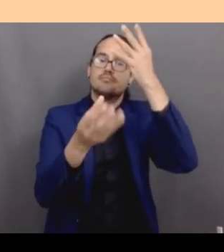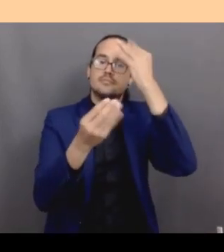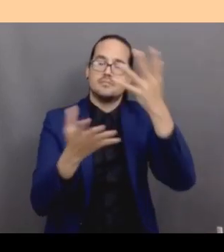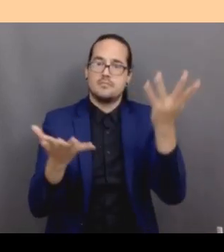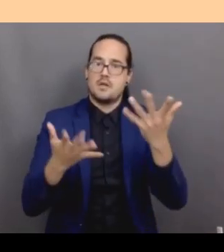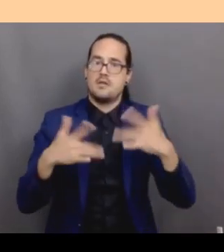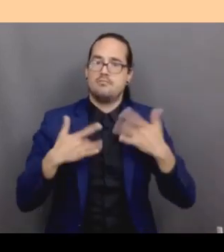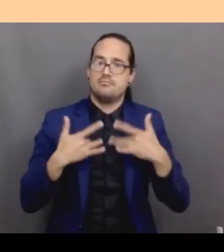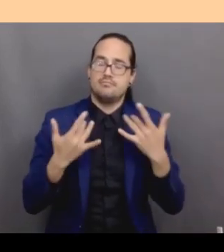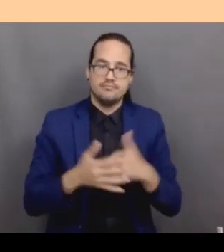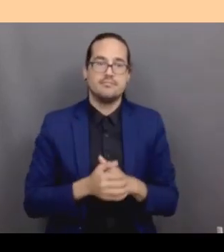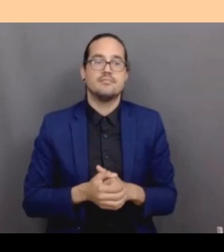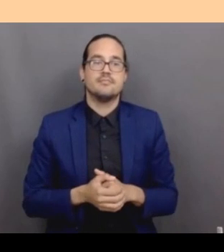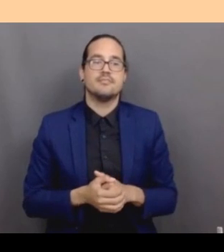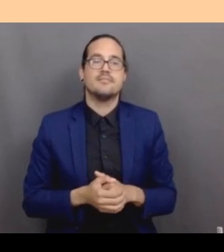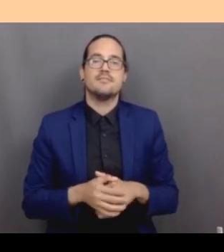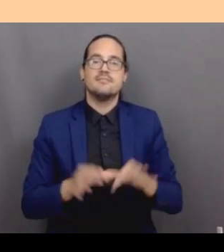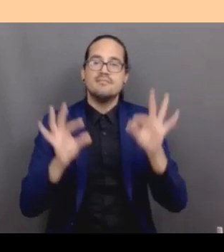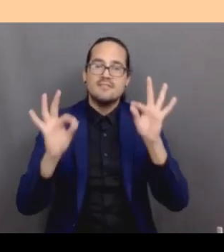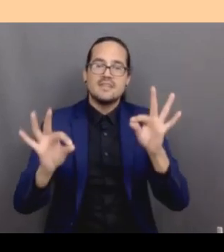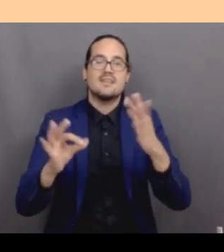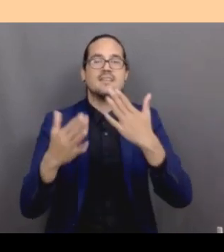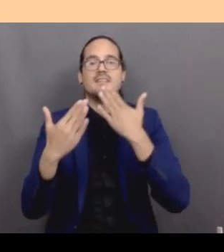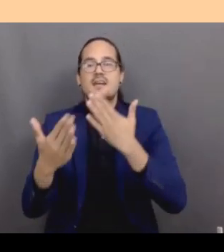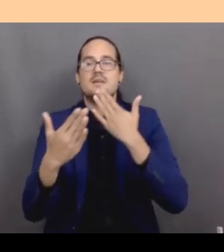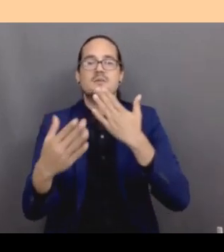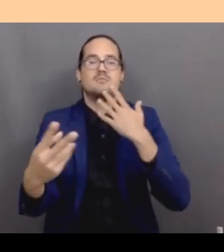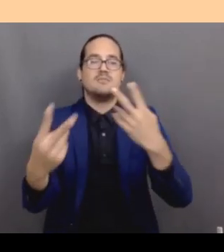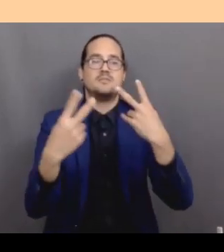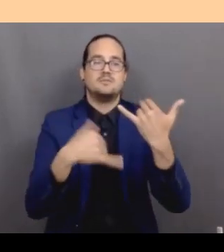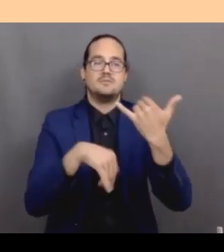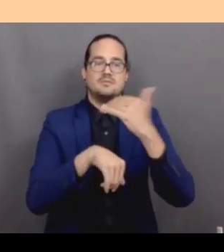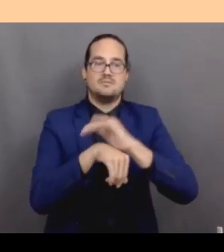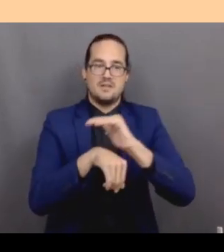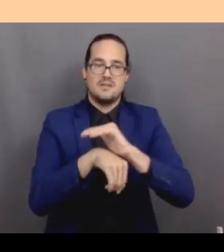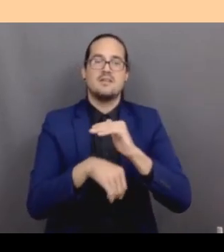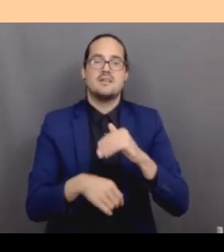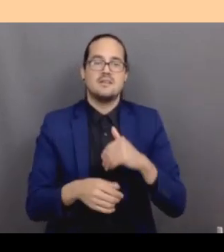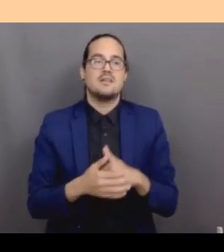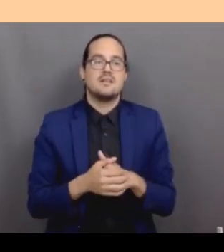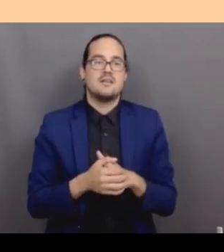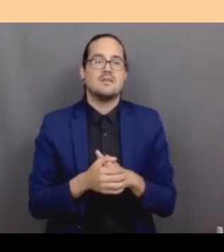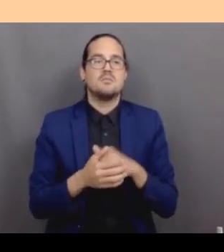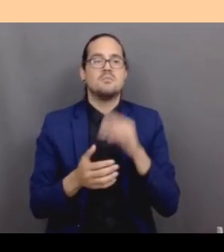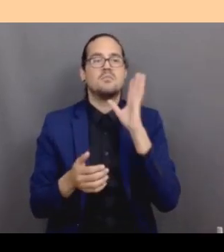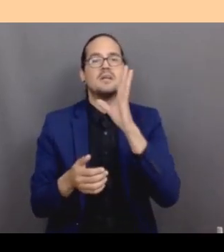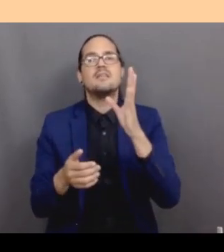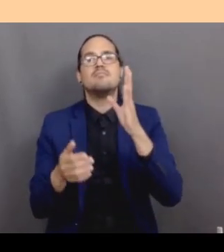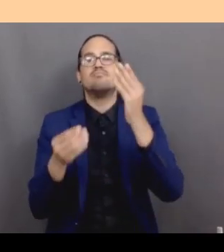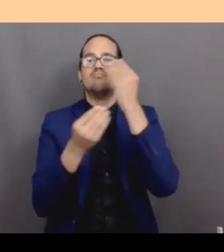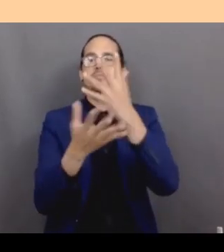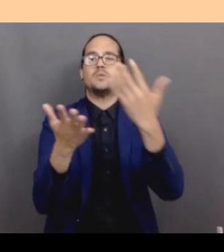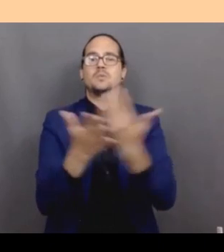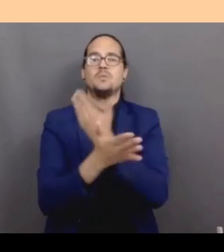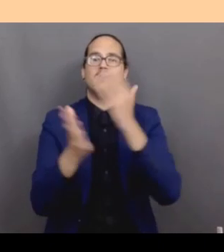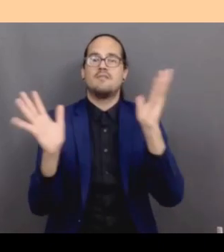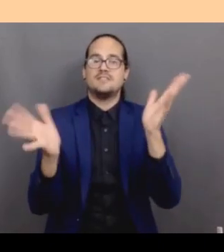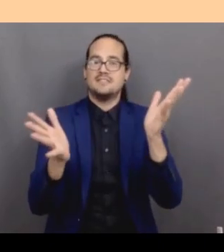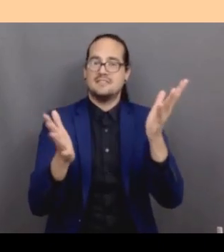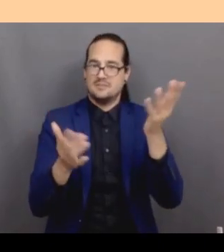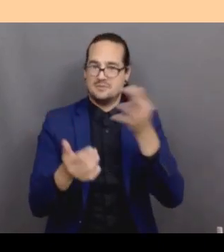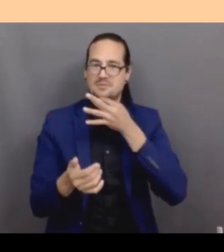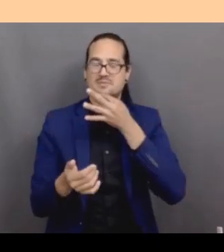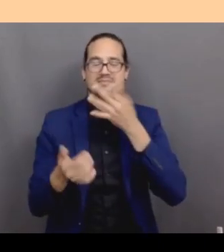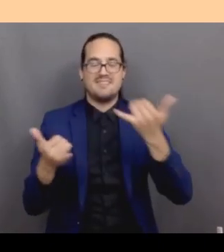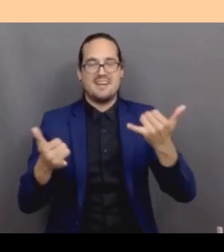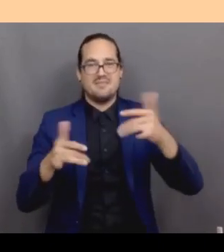plan to bring another community conversation to you again very soon. Thanks again for your patience with our pre-recorded version. I hope you do enjoy